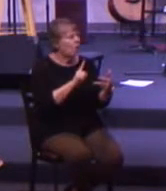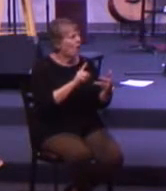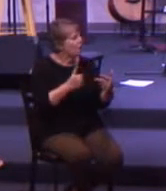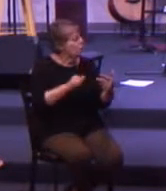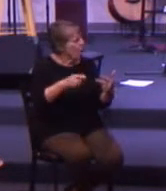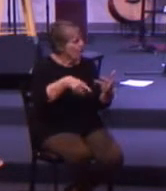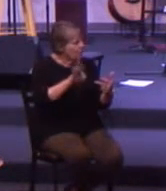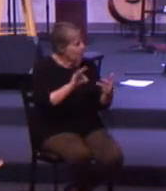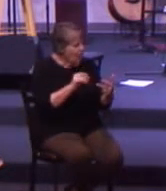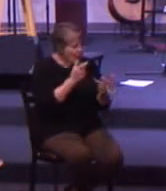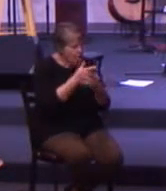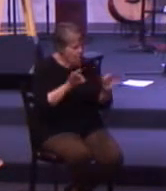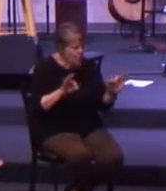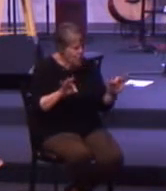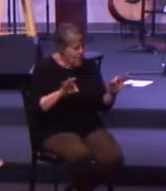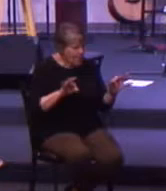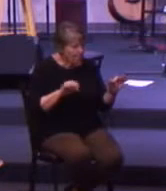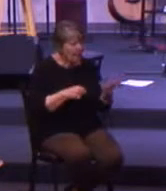your choice? Now,